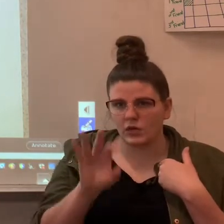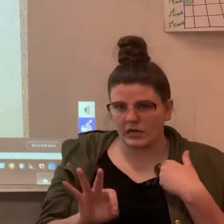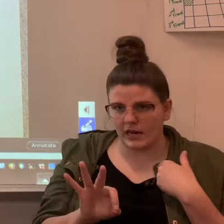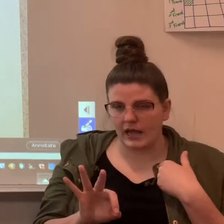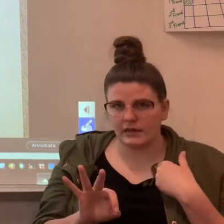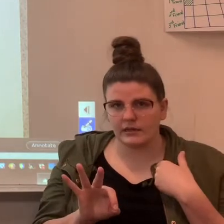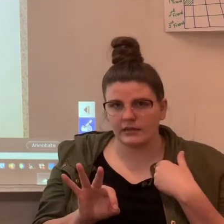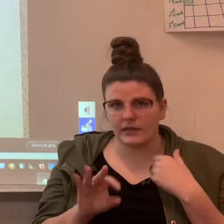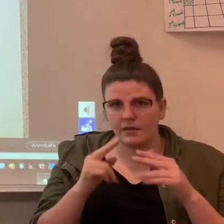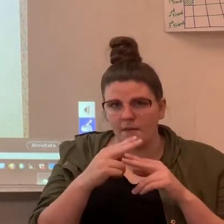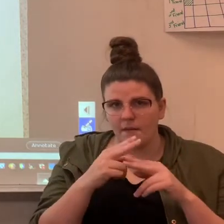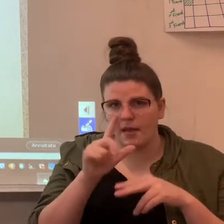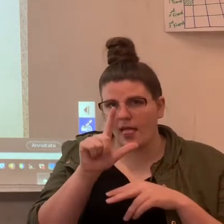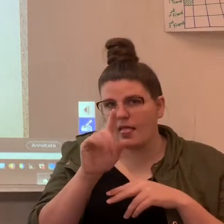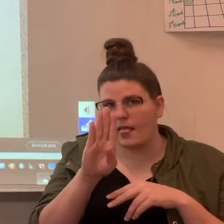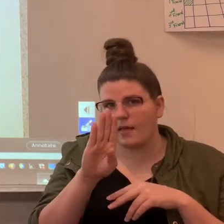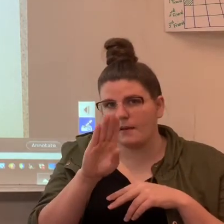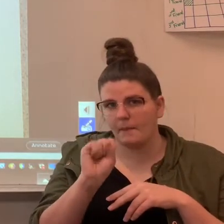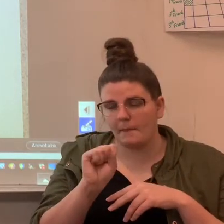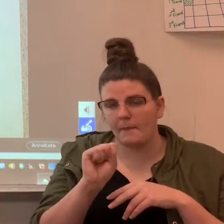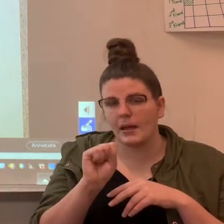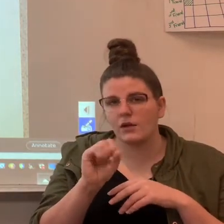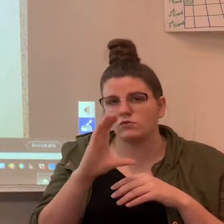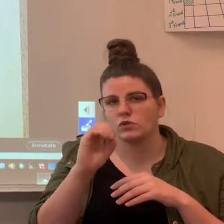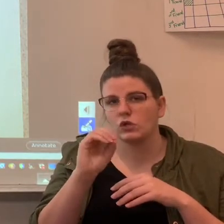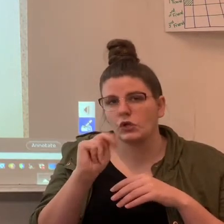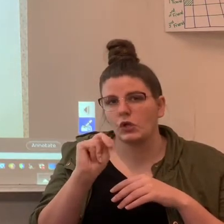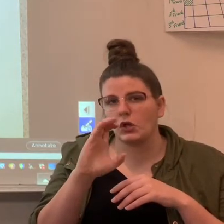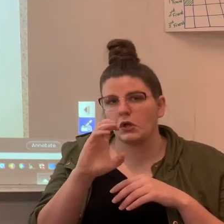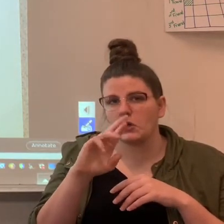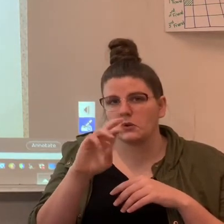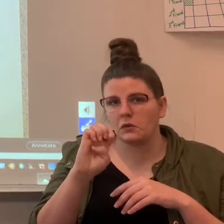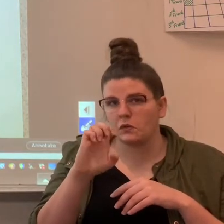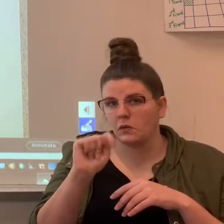1/9 pounds of concrete.